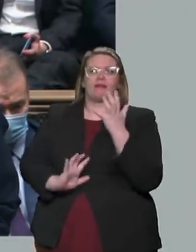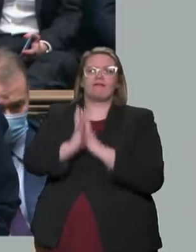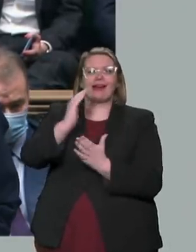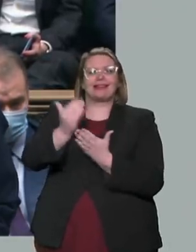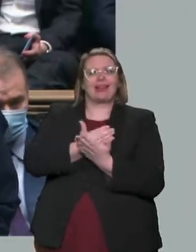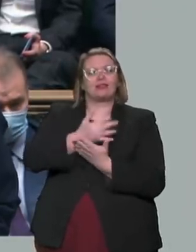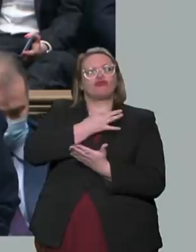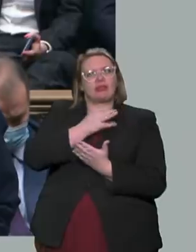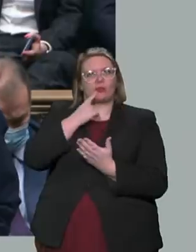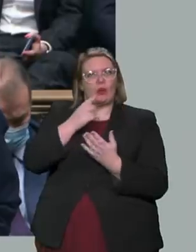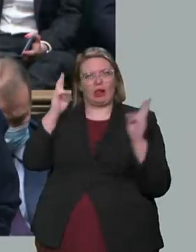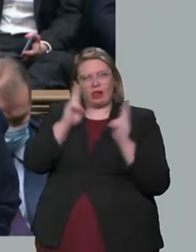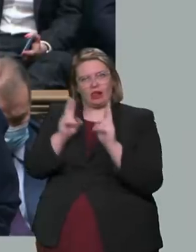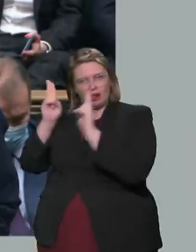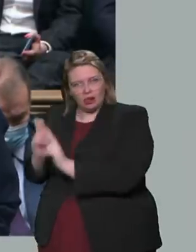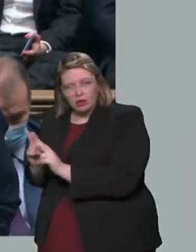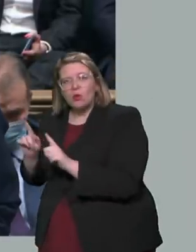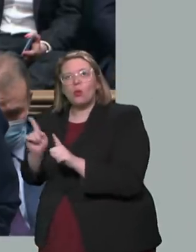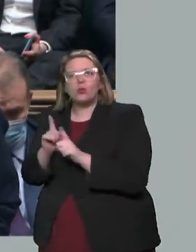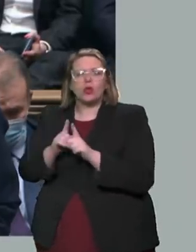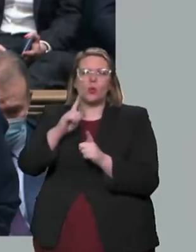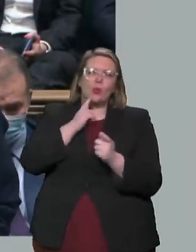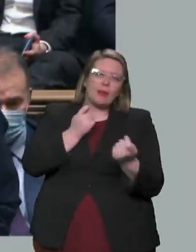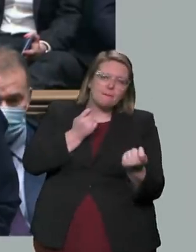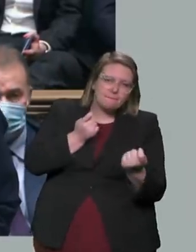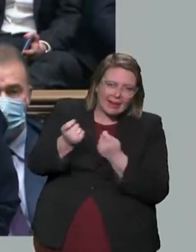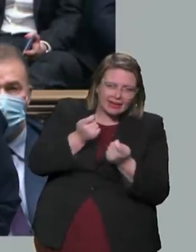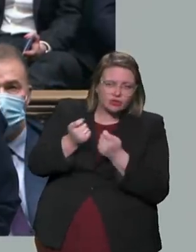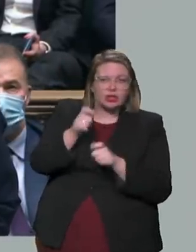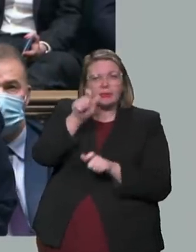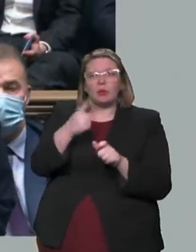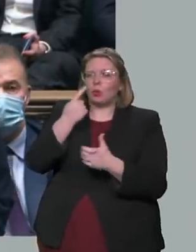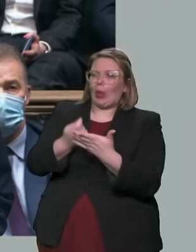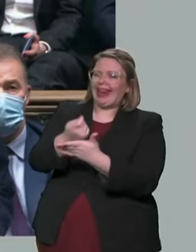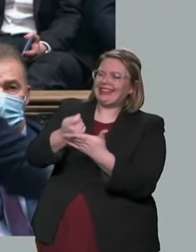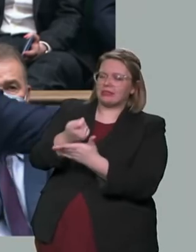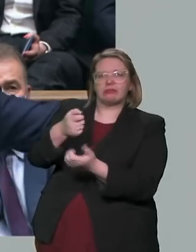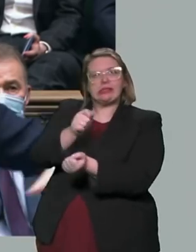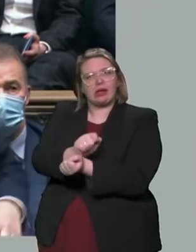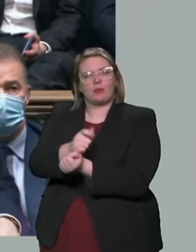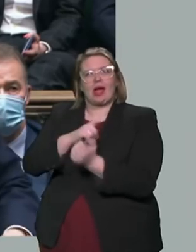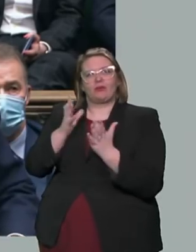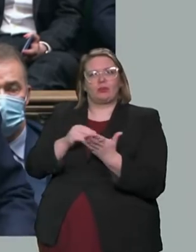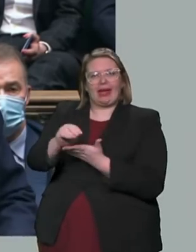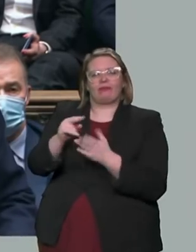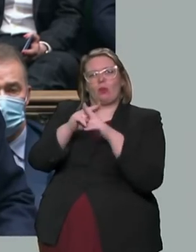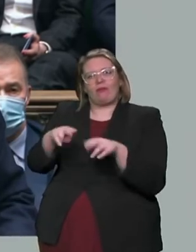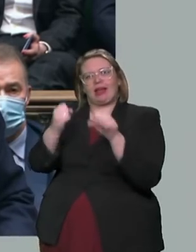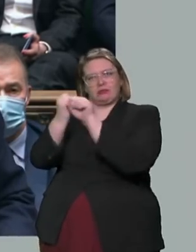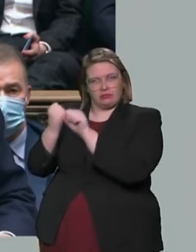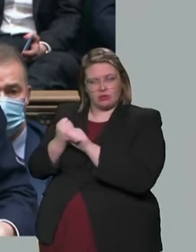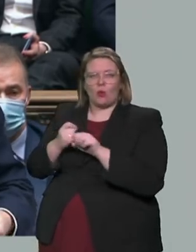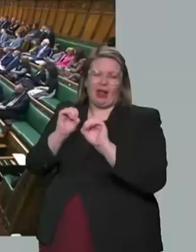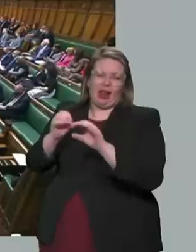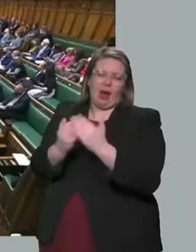and also to manage the injustice that leaseholders face, Mr. Speaker. And the House can look forward to being